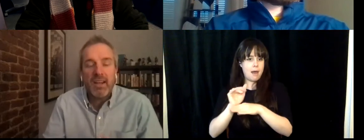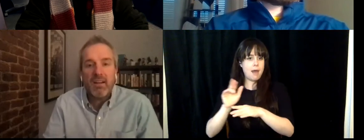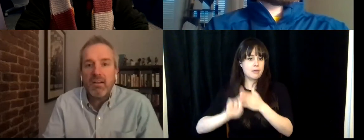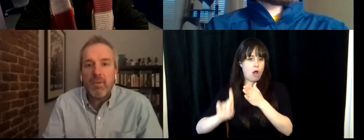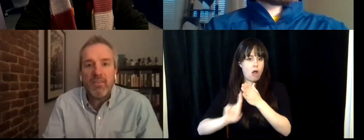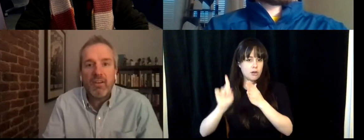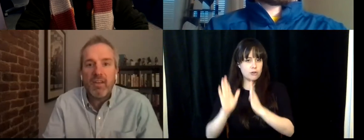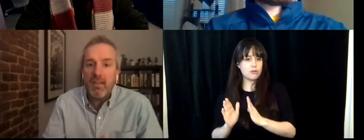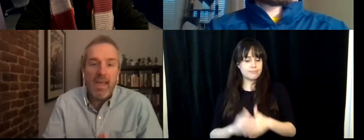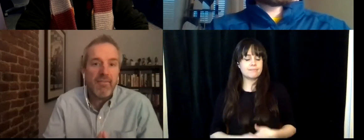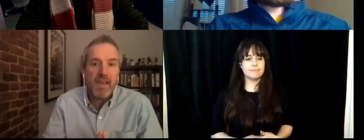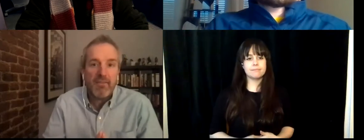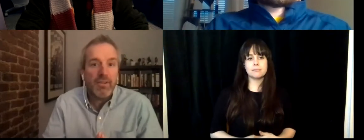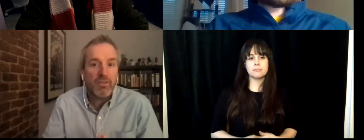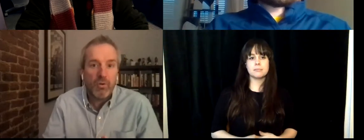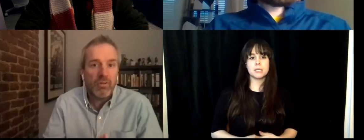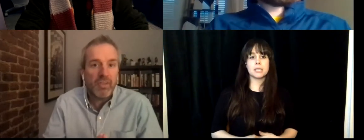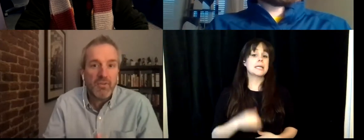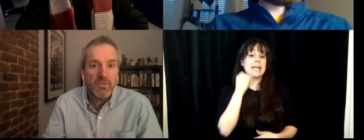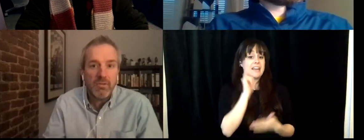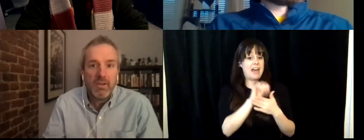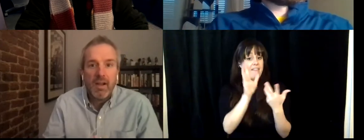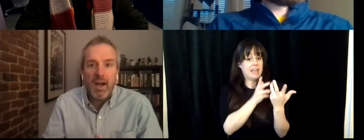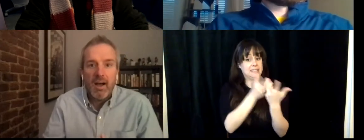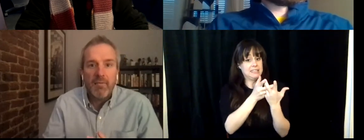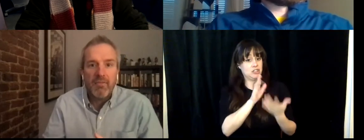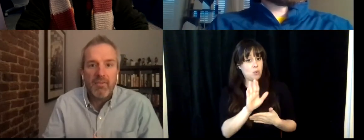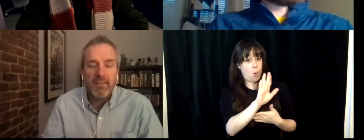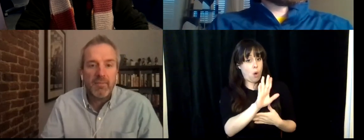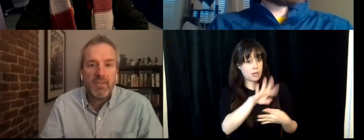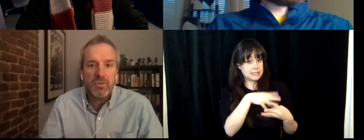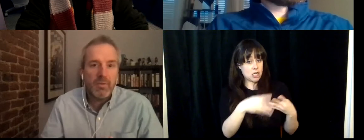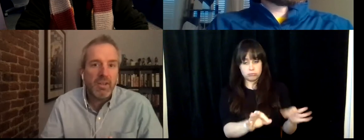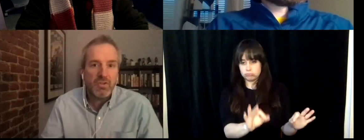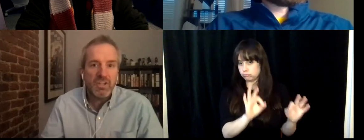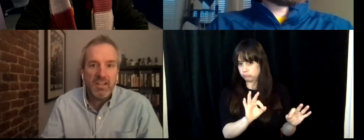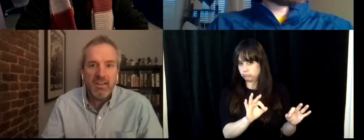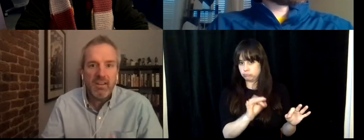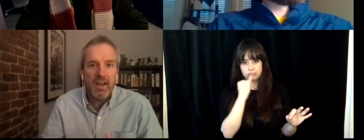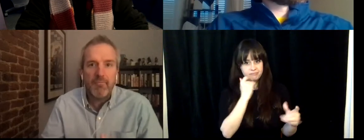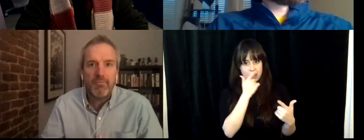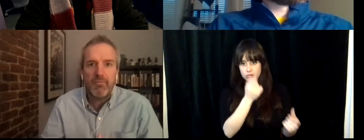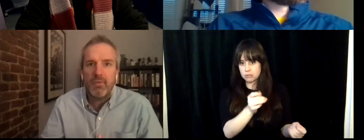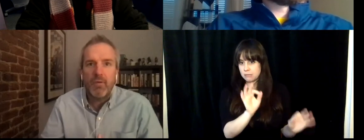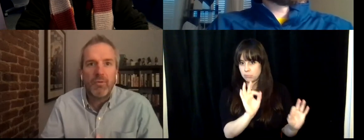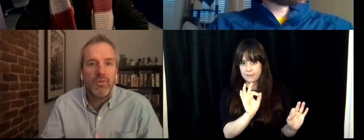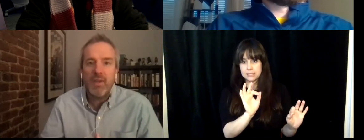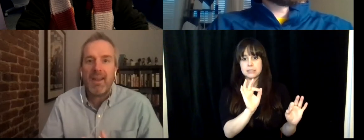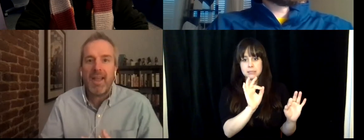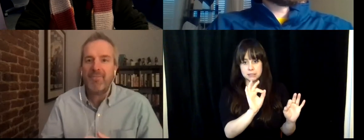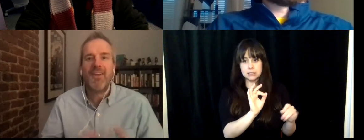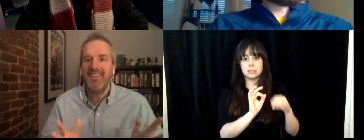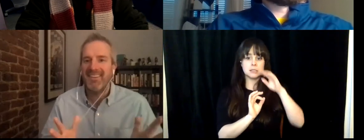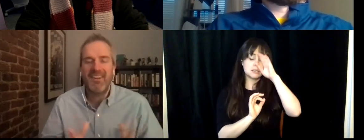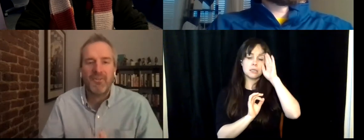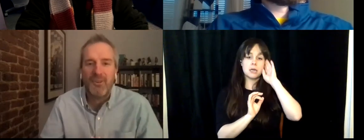be a night auditor, it depends on if that fits your schedule. If that's something that you would be interested in, you do not